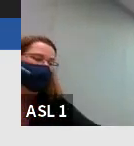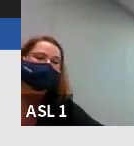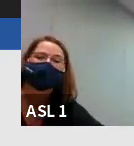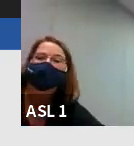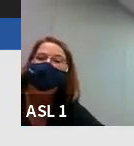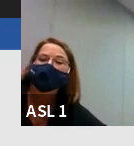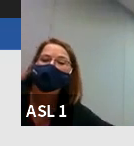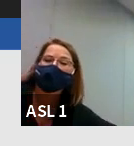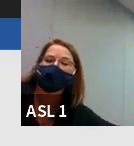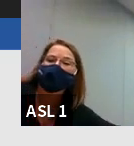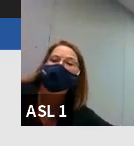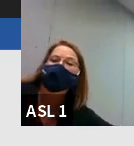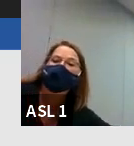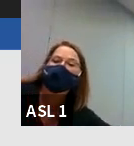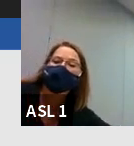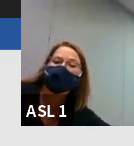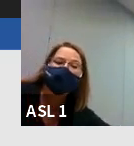up at 8:05.